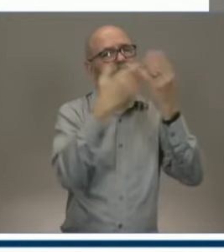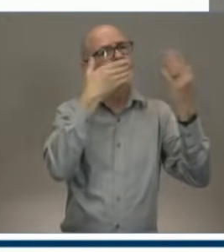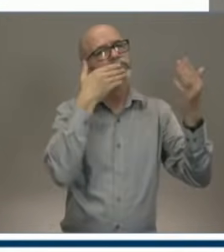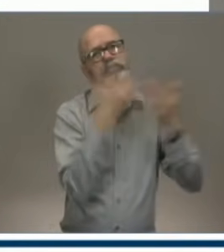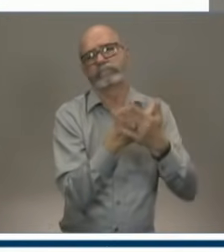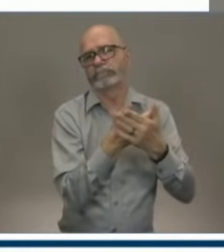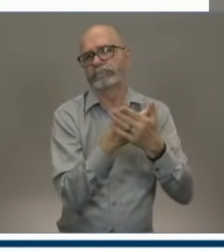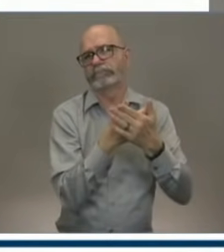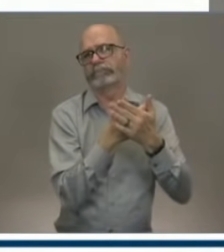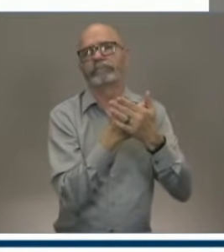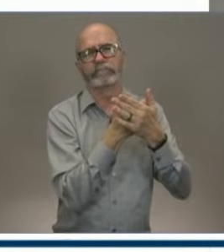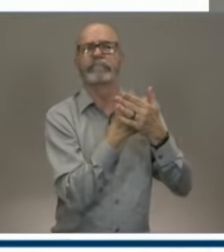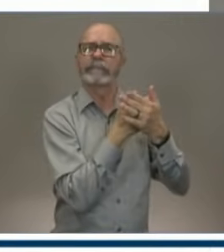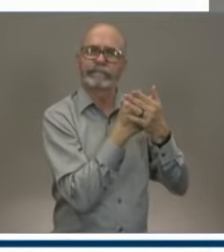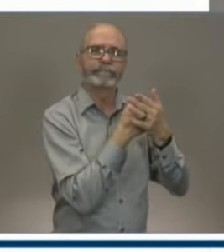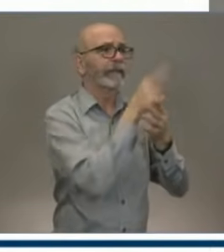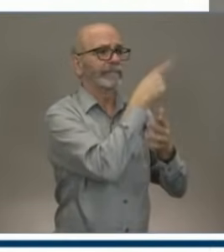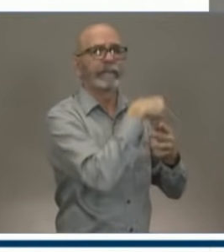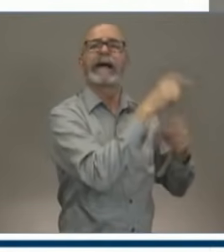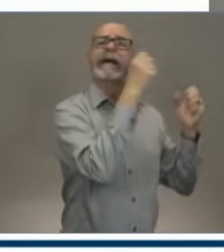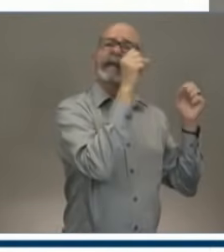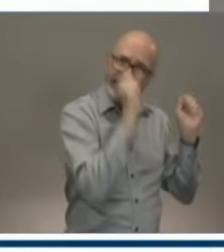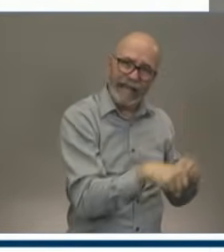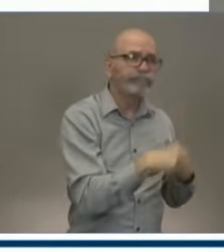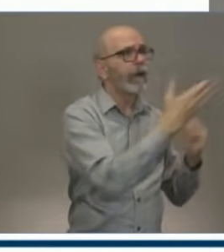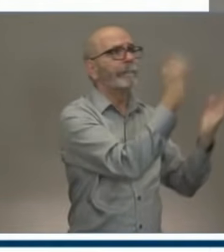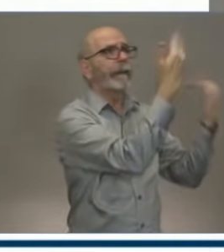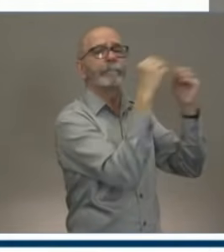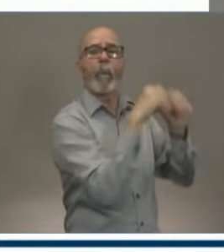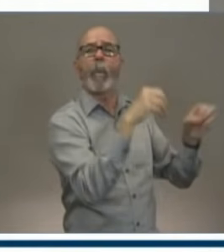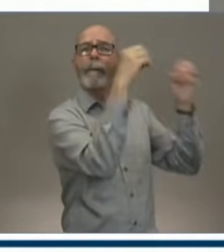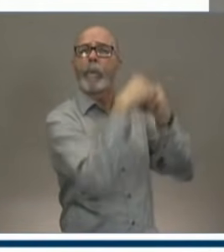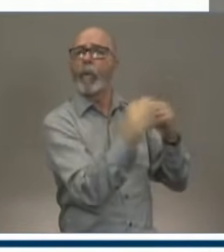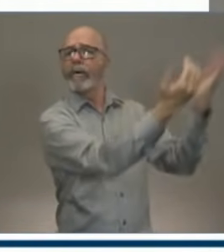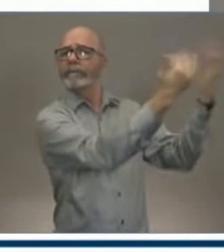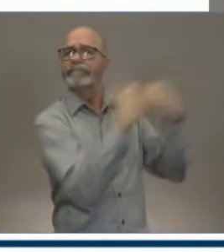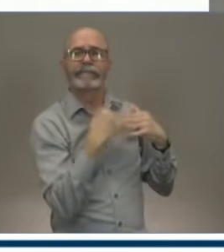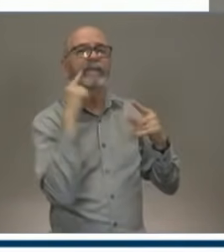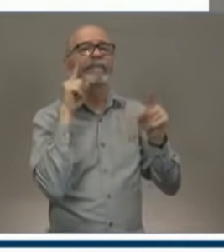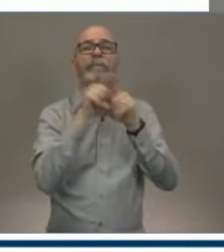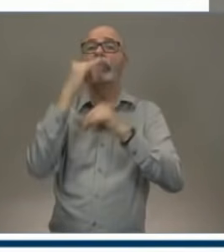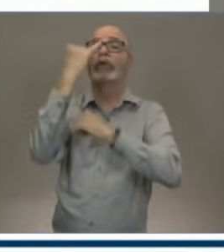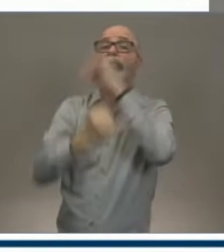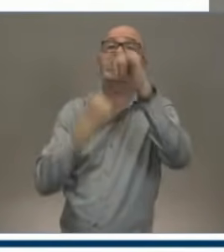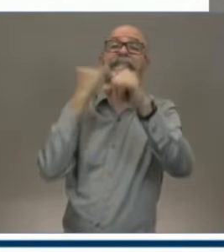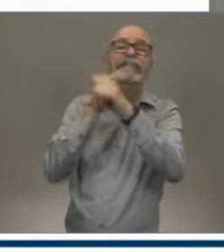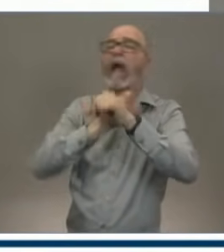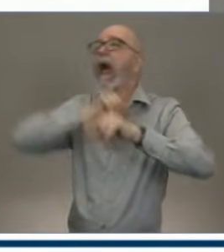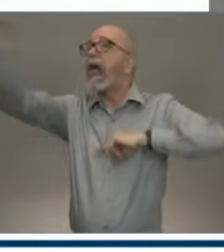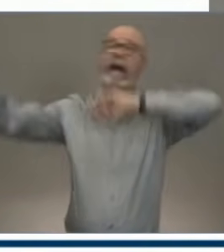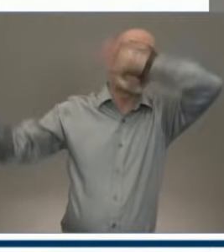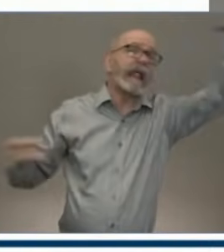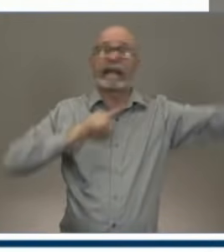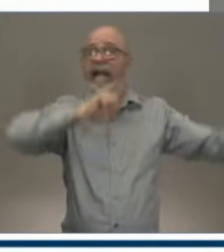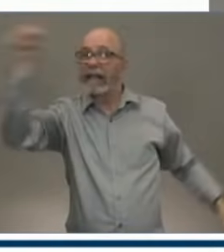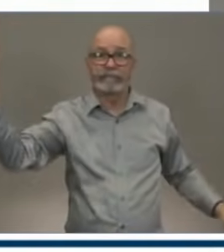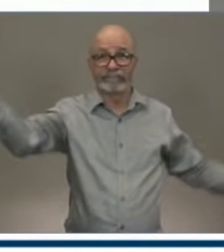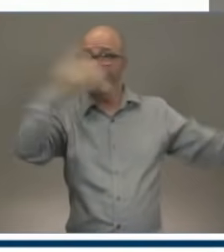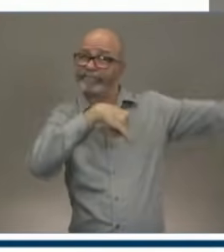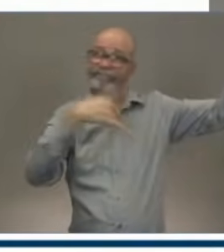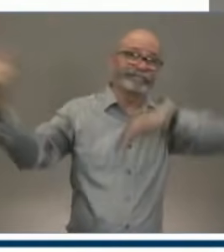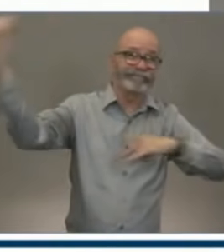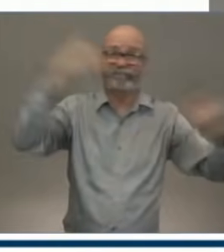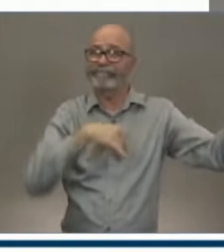of the country and even internationally, but doing that in a safe manner and allowing them to get an education here in Nova